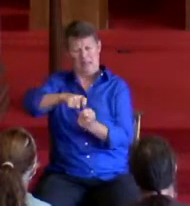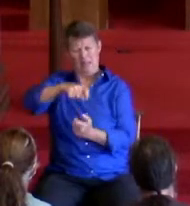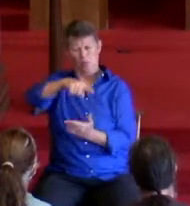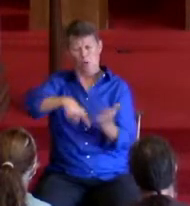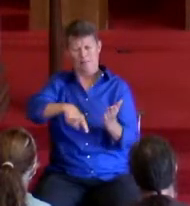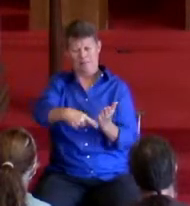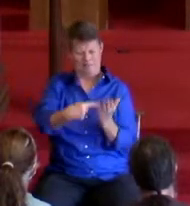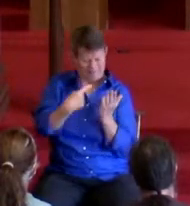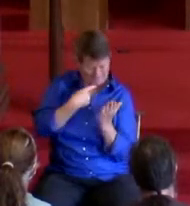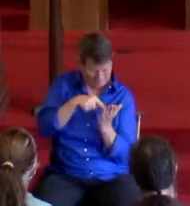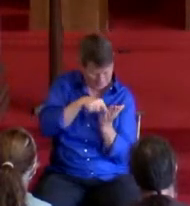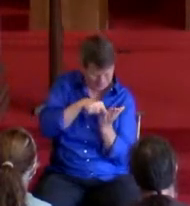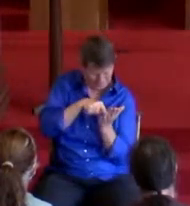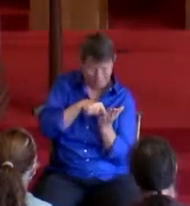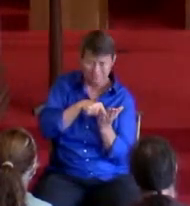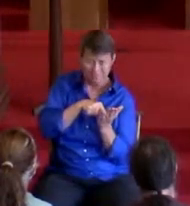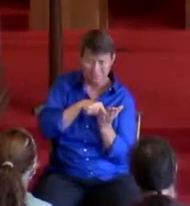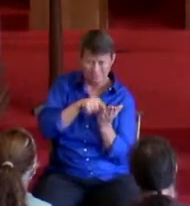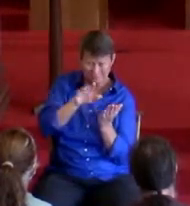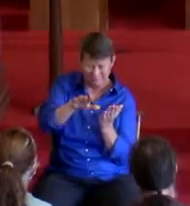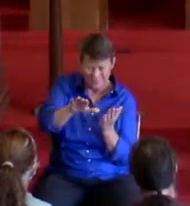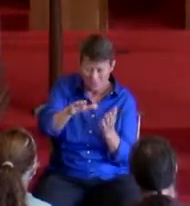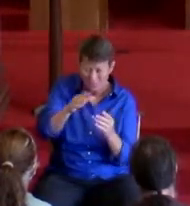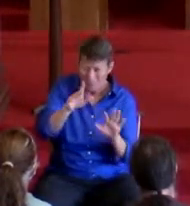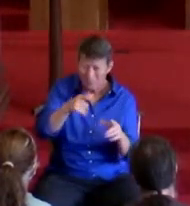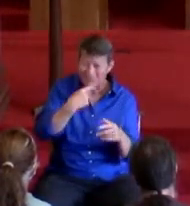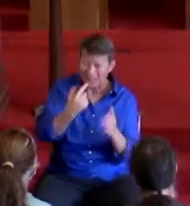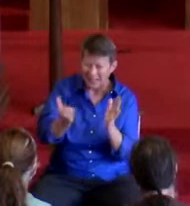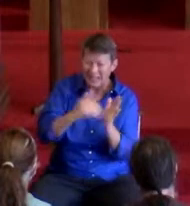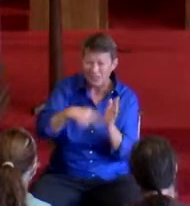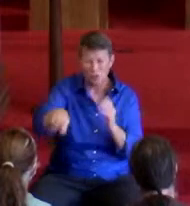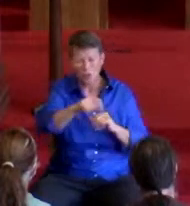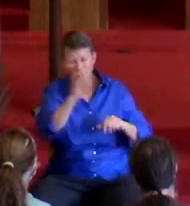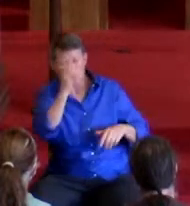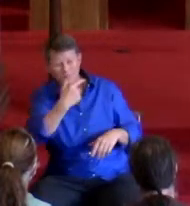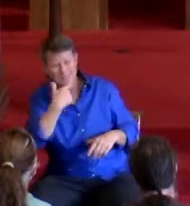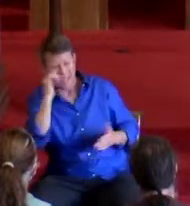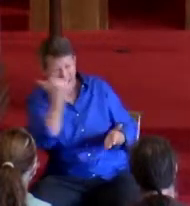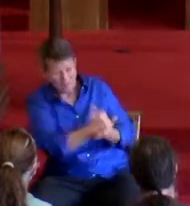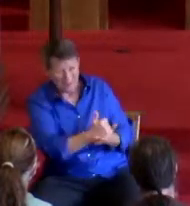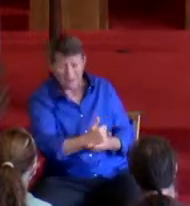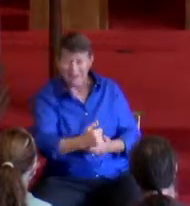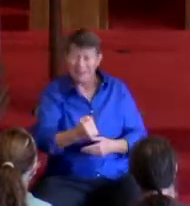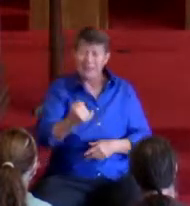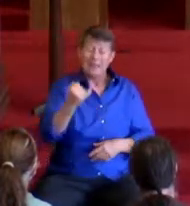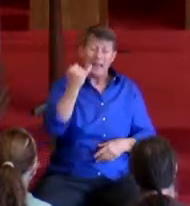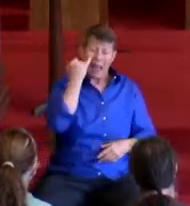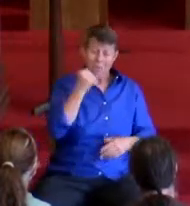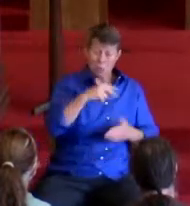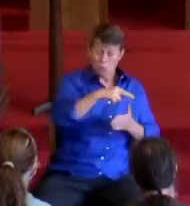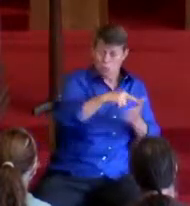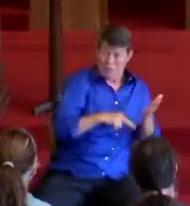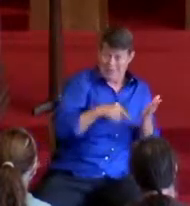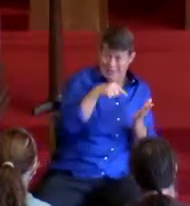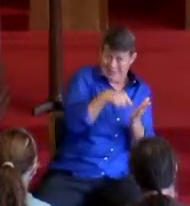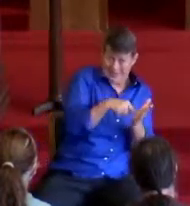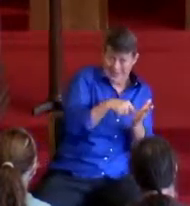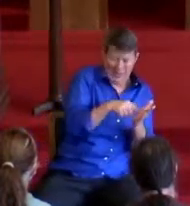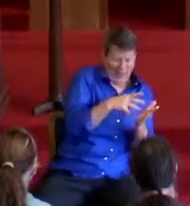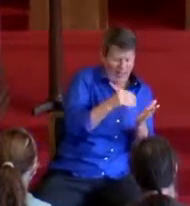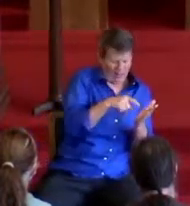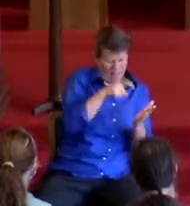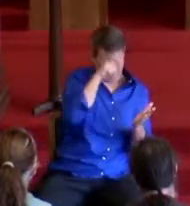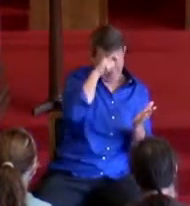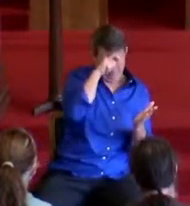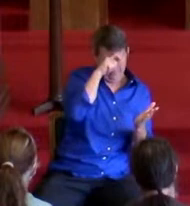says. Can I say that one again just so you get an amen to go with it? Being perplexed by what it says is much